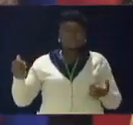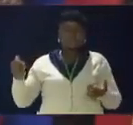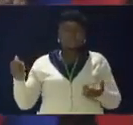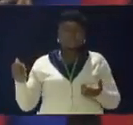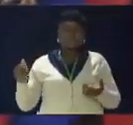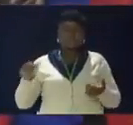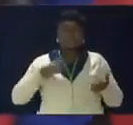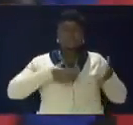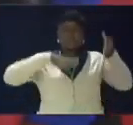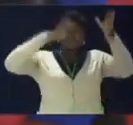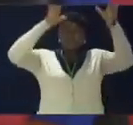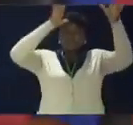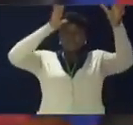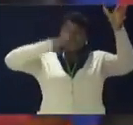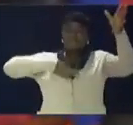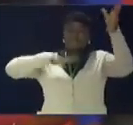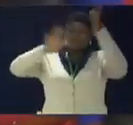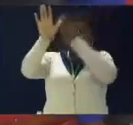My Father, my God,